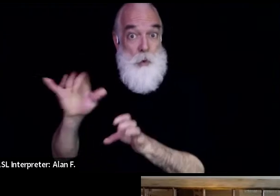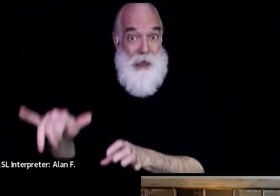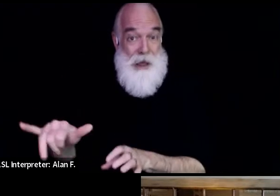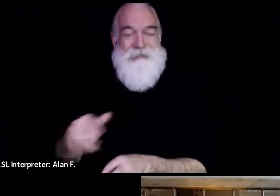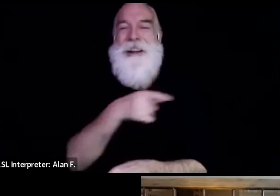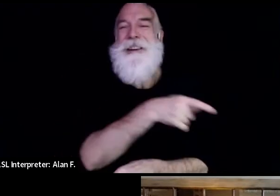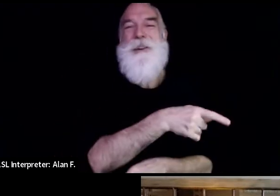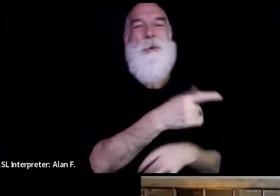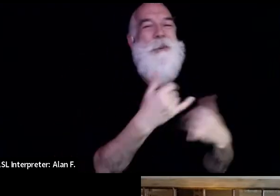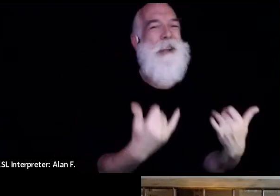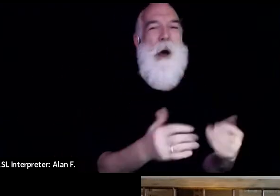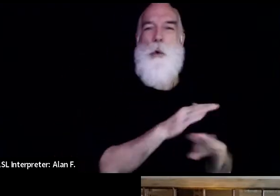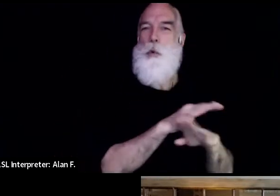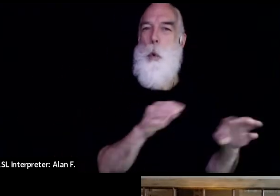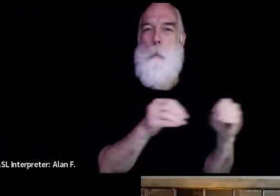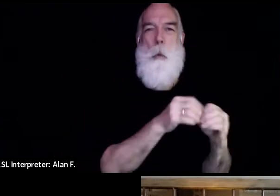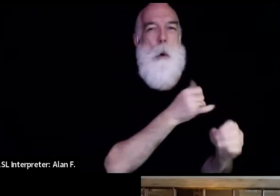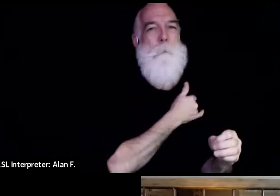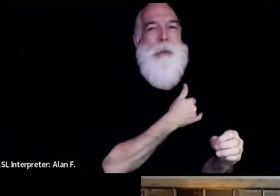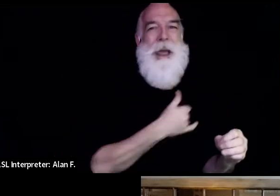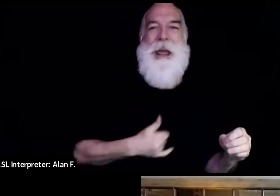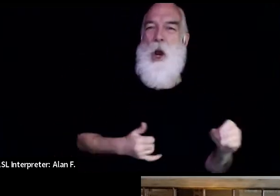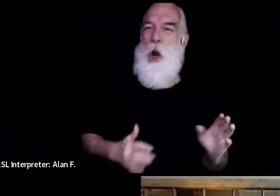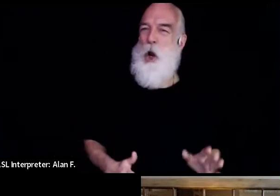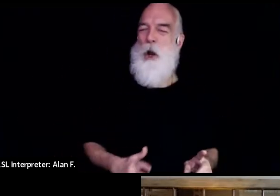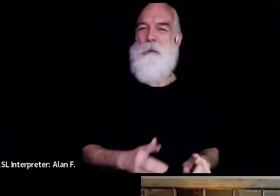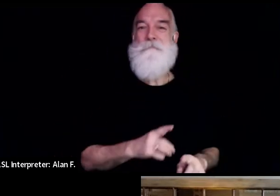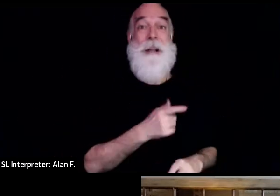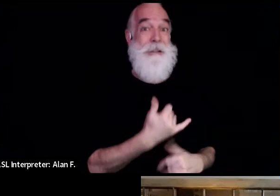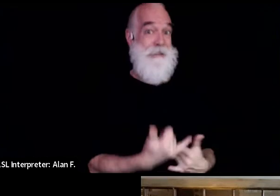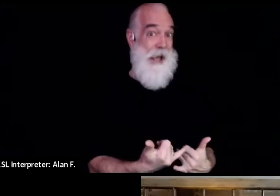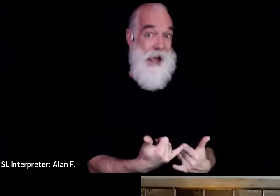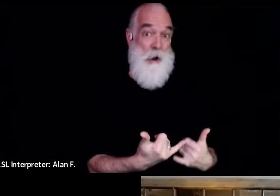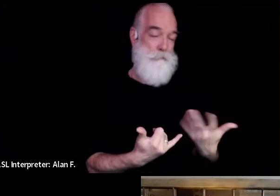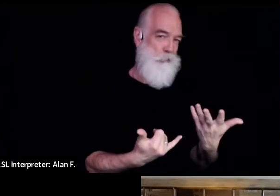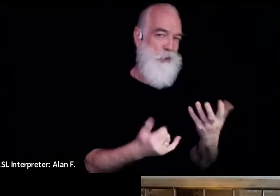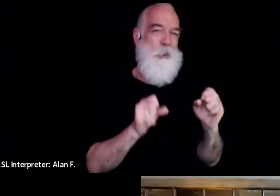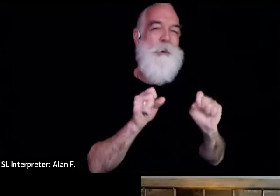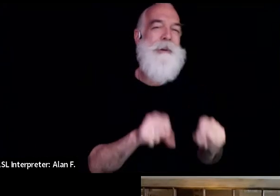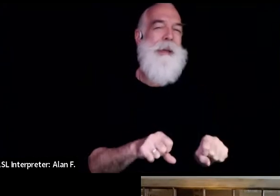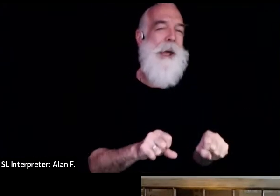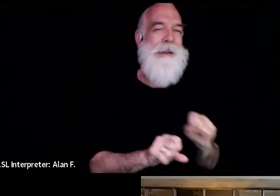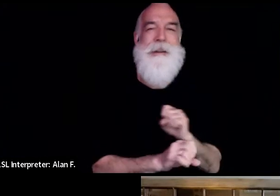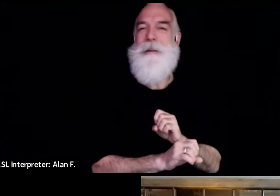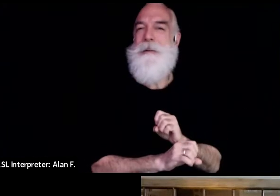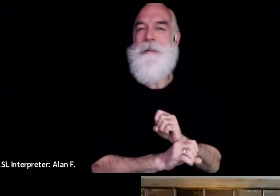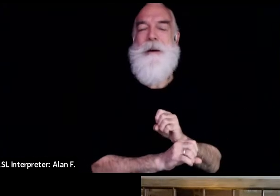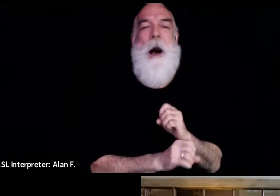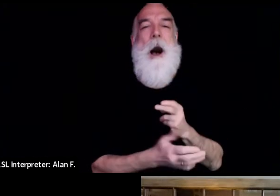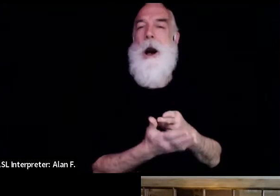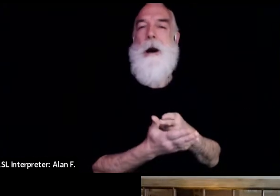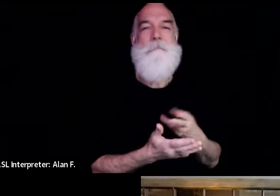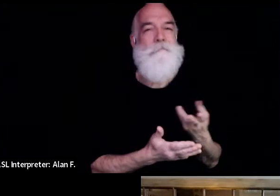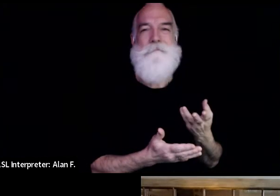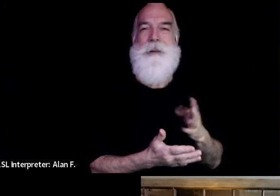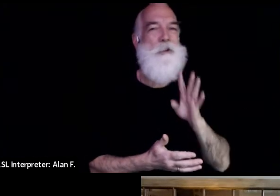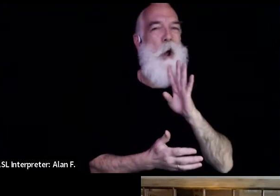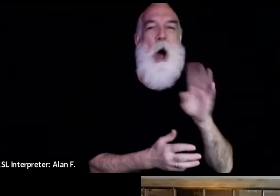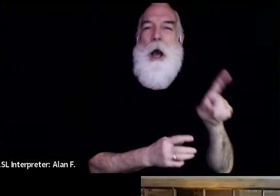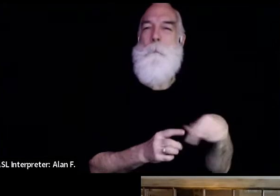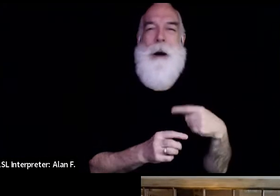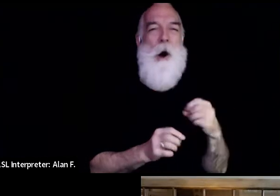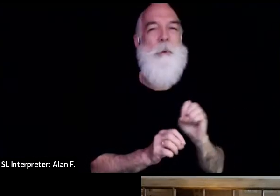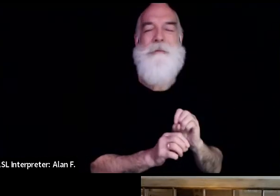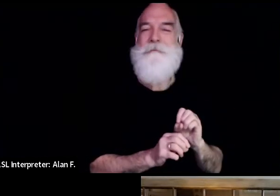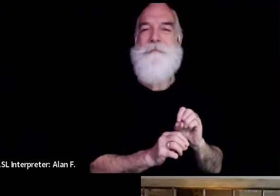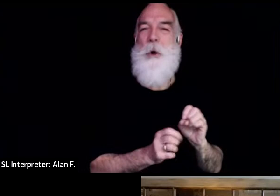you know, with utter candor, what do you make of that decision? Is that something that cities are